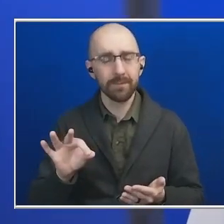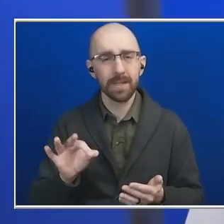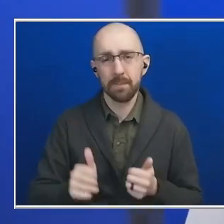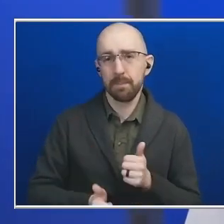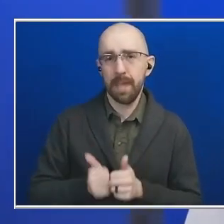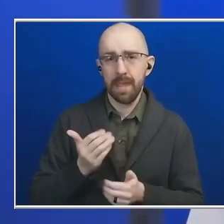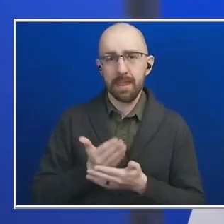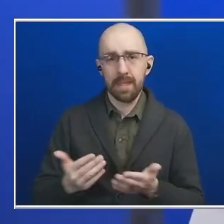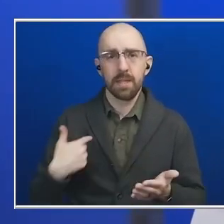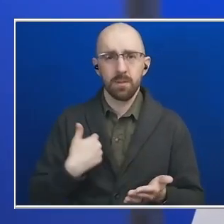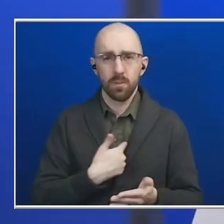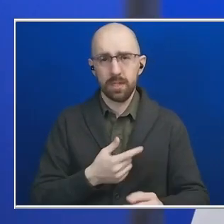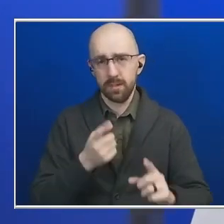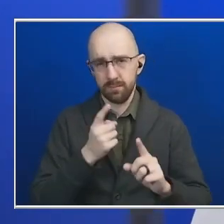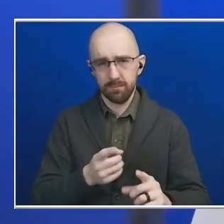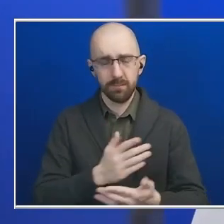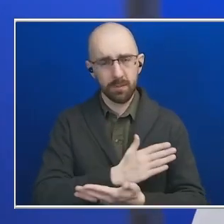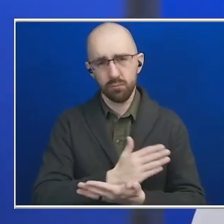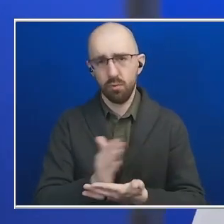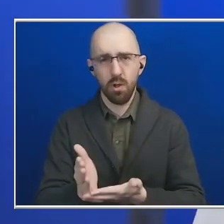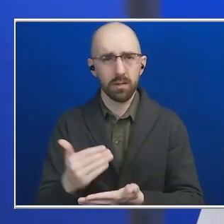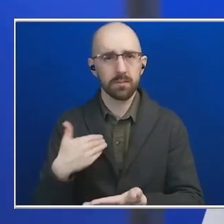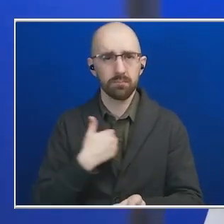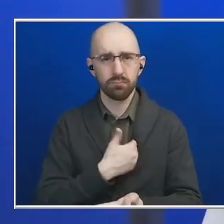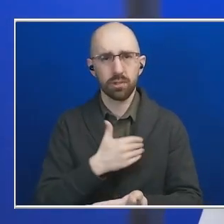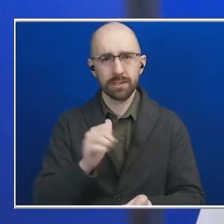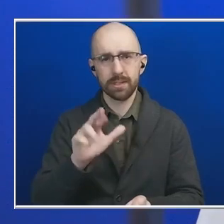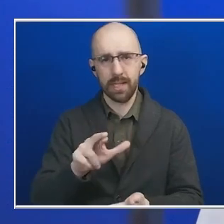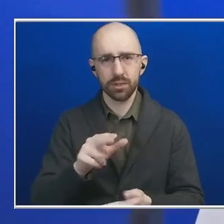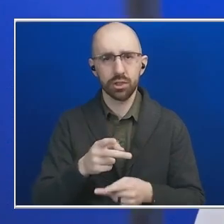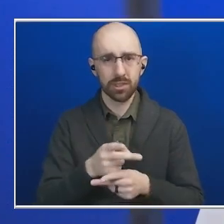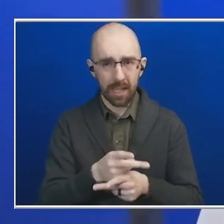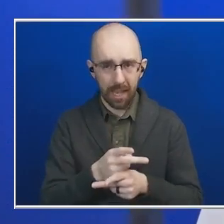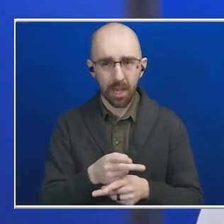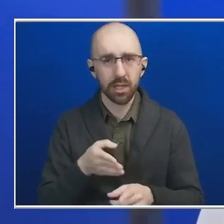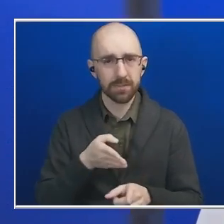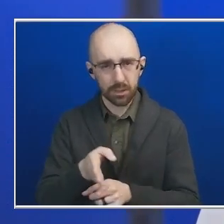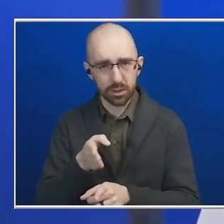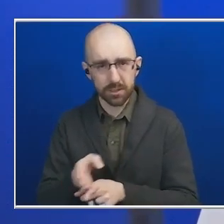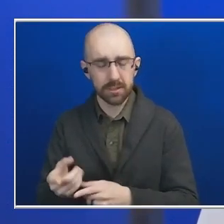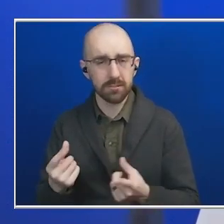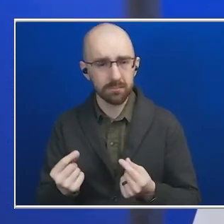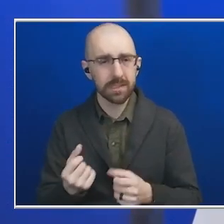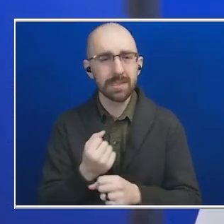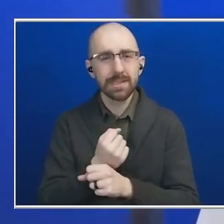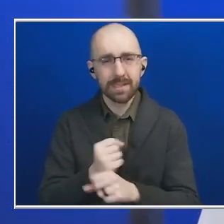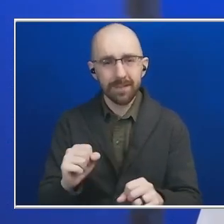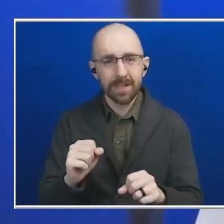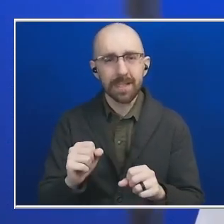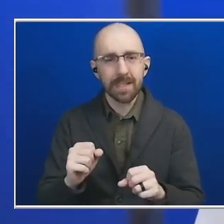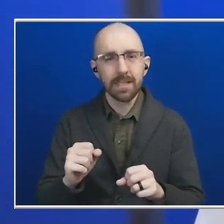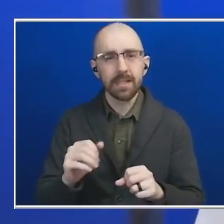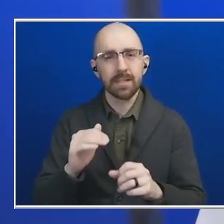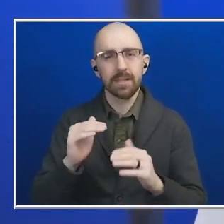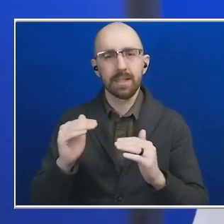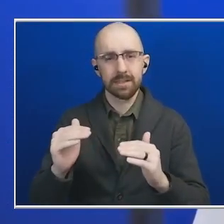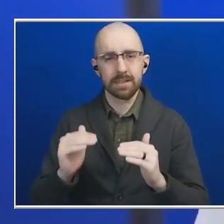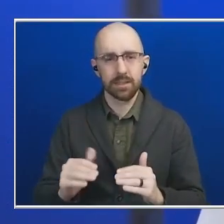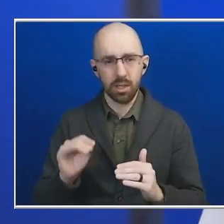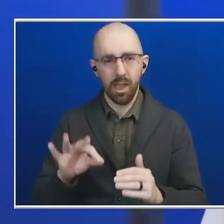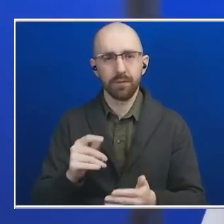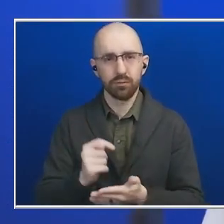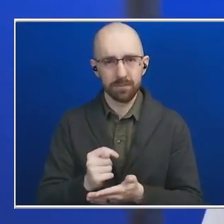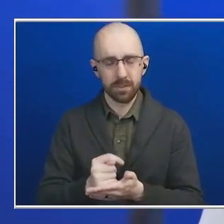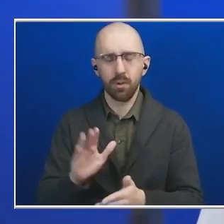to do across breast cancer care and across a lot of specialties is safe de-escalation of treatment. So we are just on